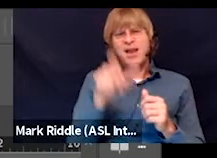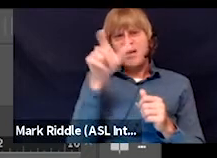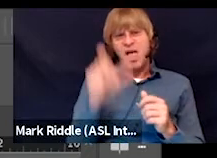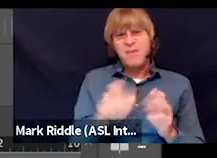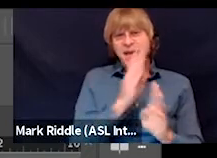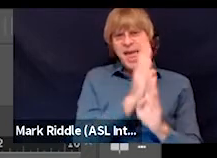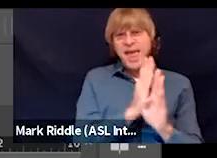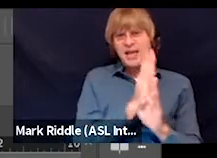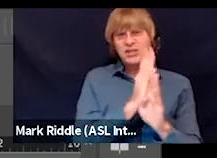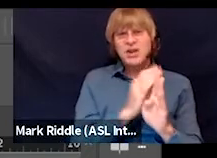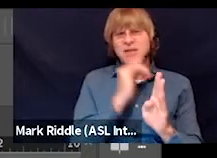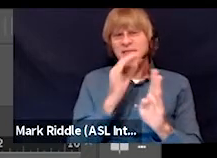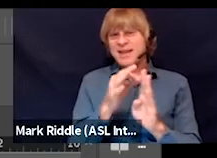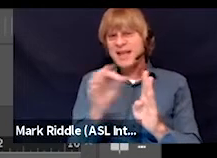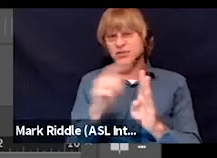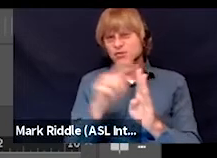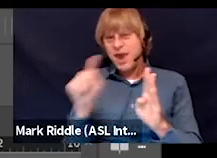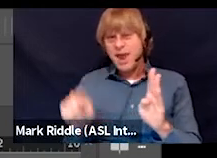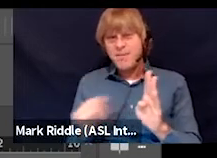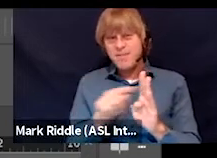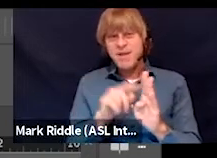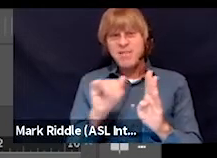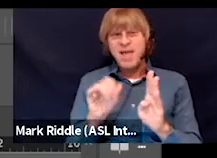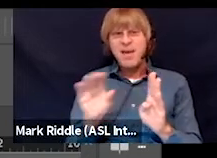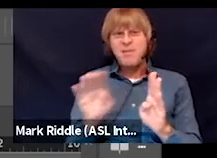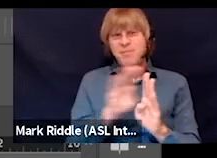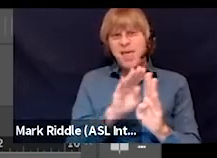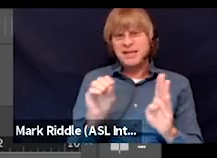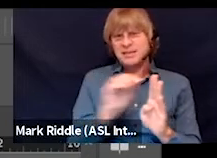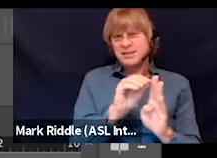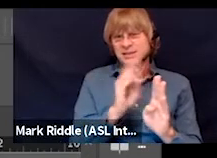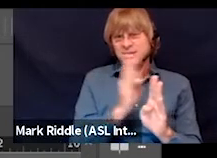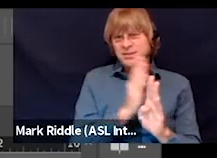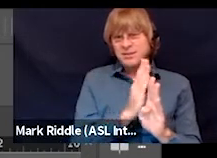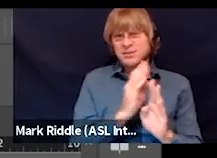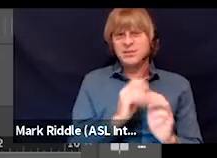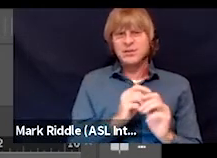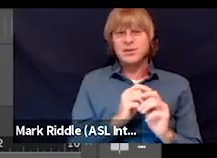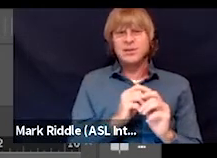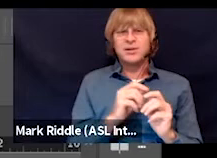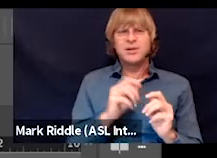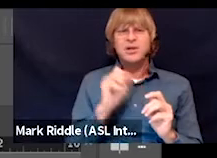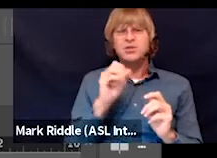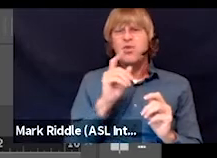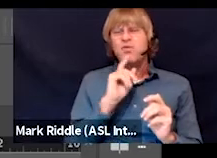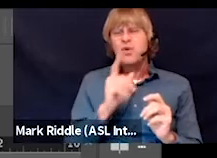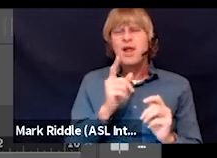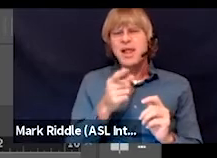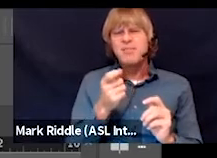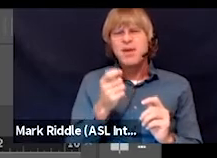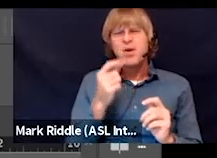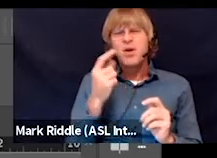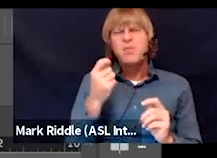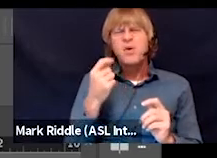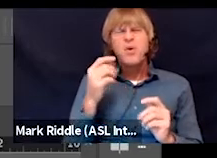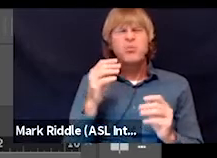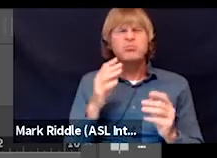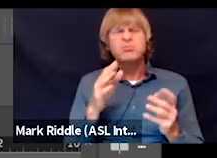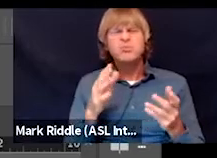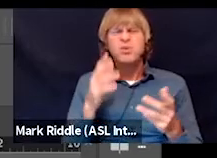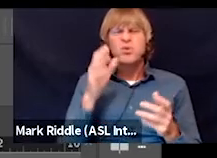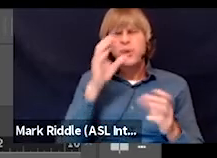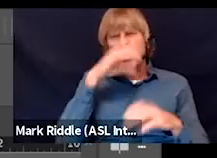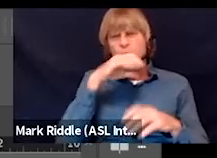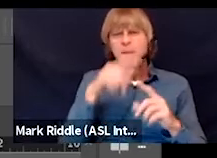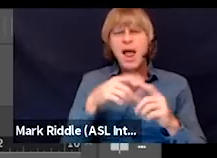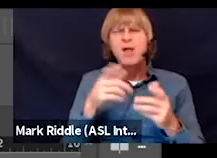the text frame edge, which bounces it over here. So they're a little bit wonky, but they're worth kind of learning